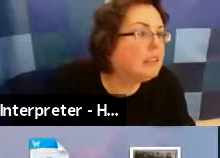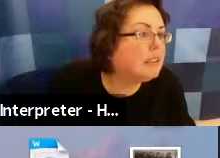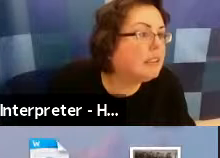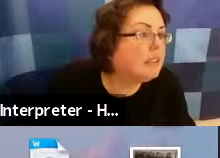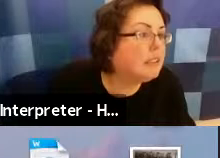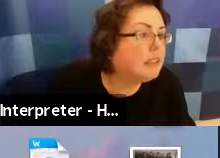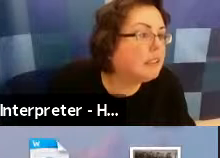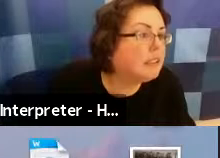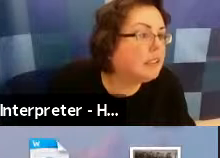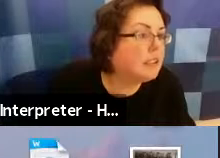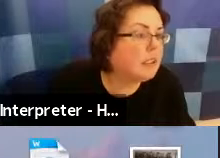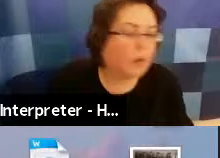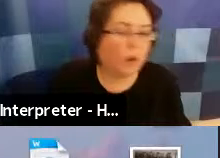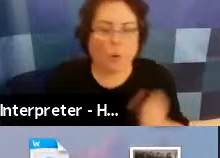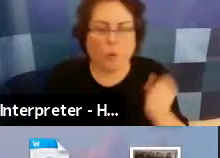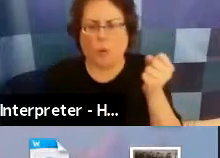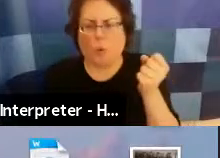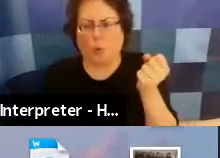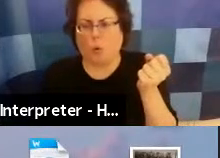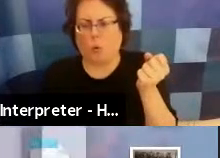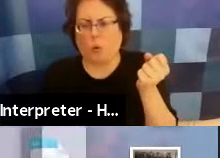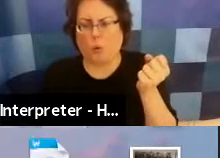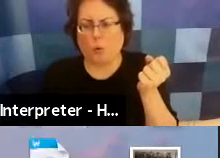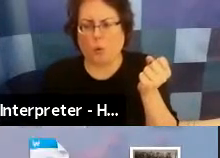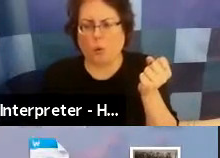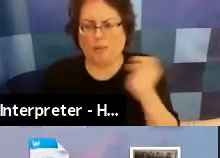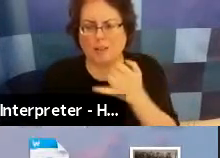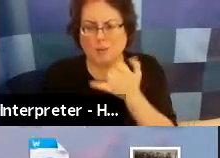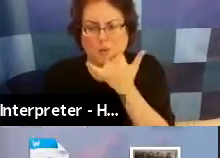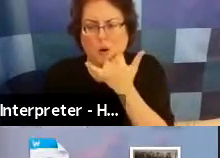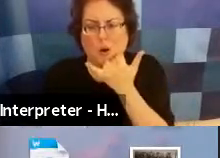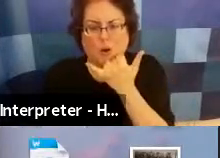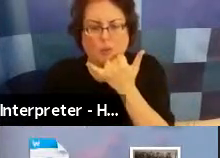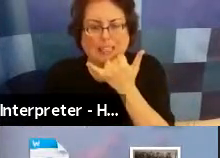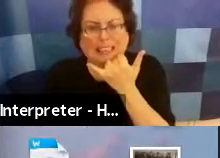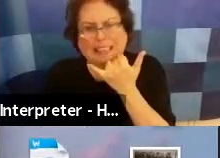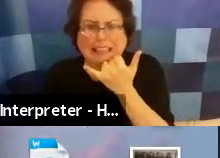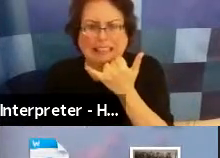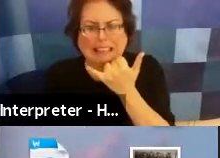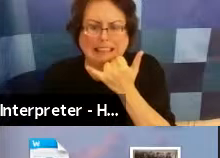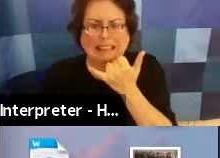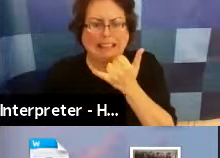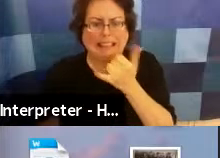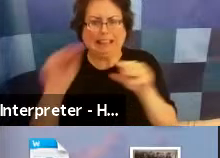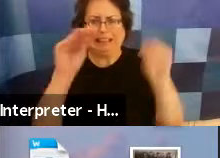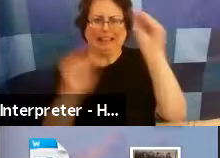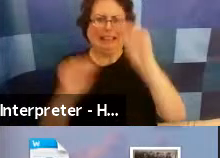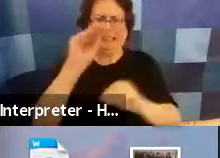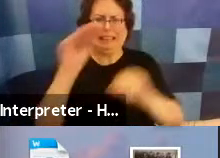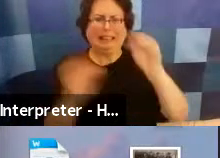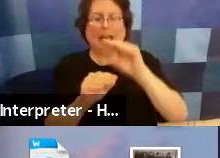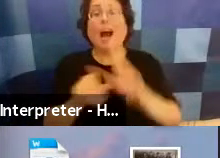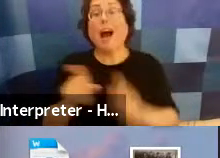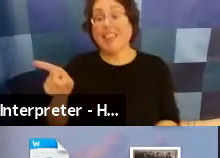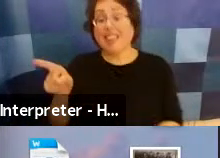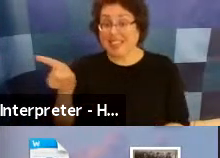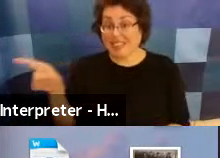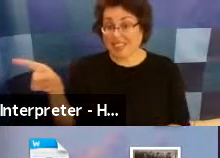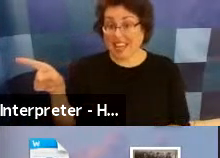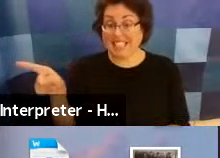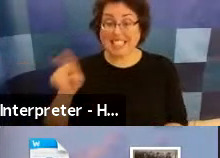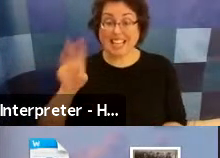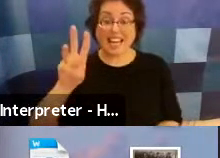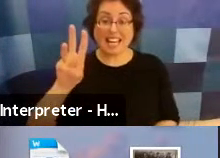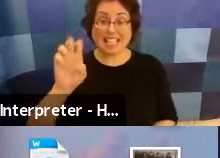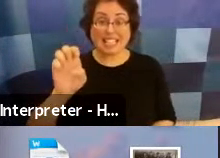Let's see how, whoops, put this down here. This is the